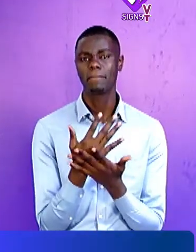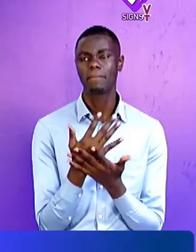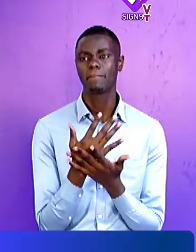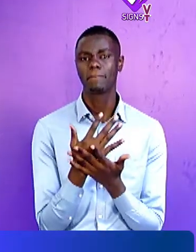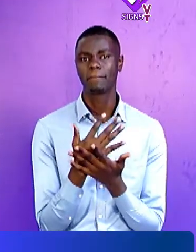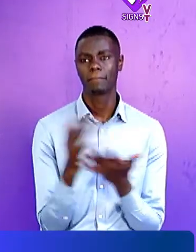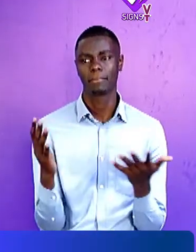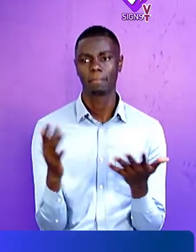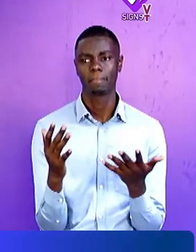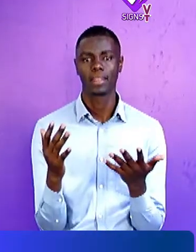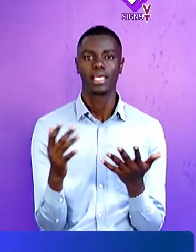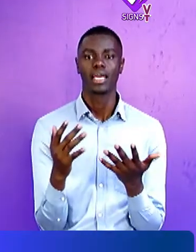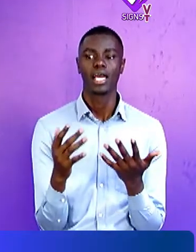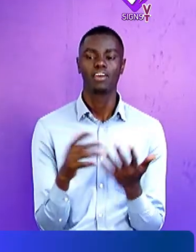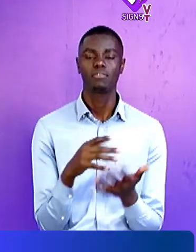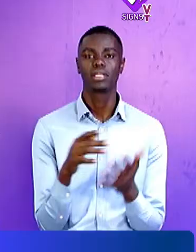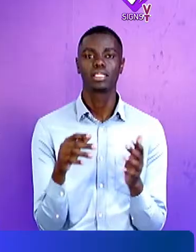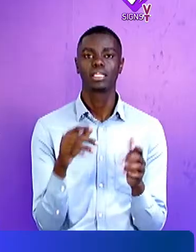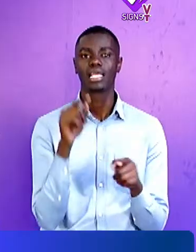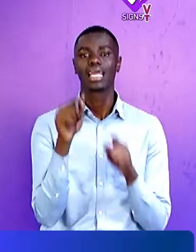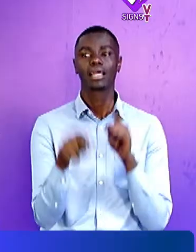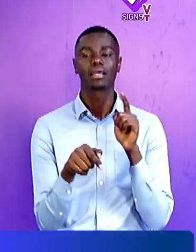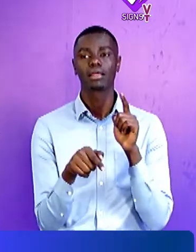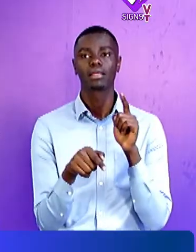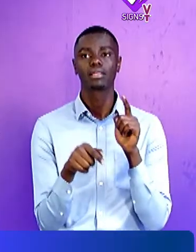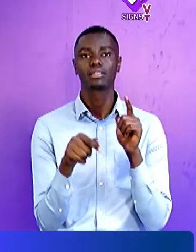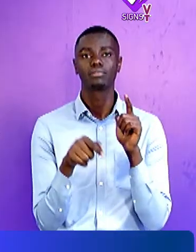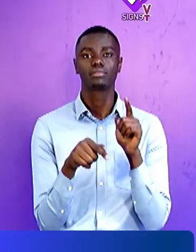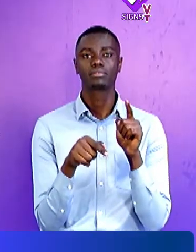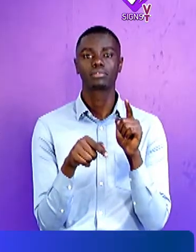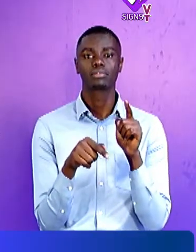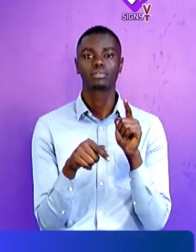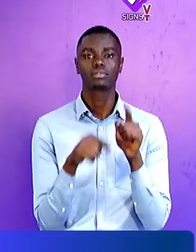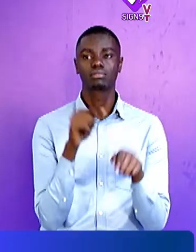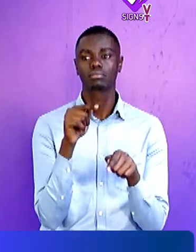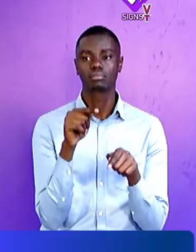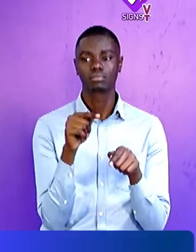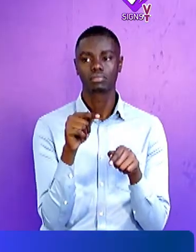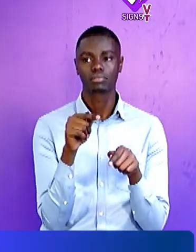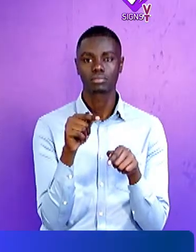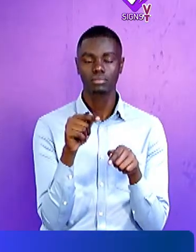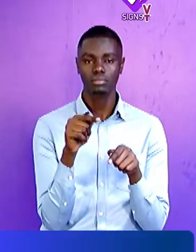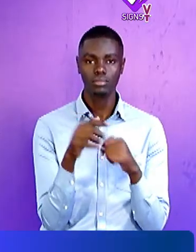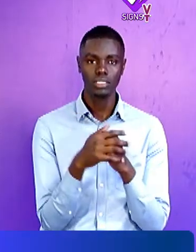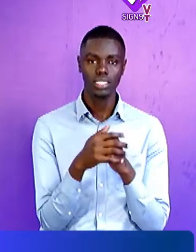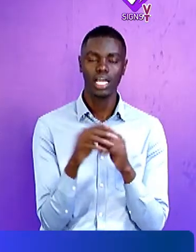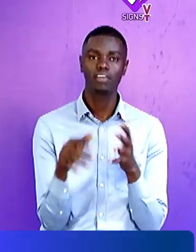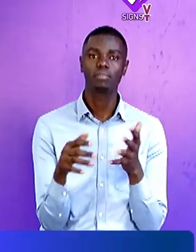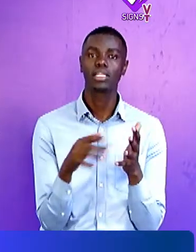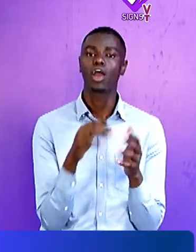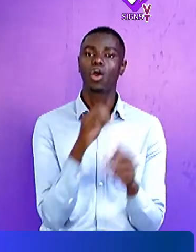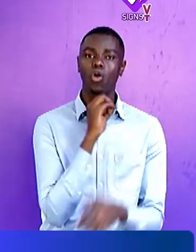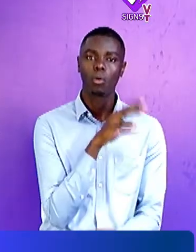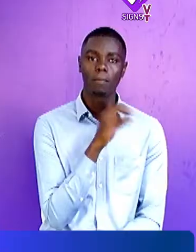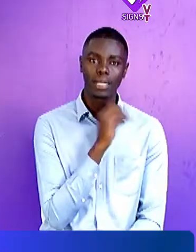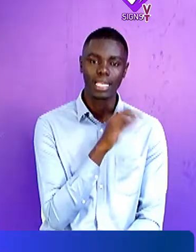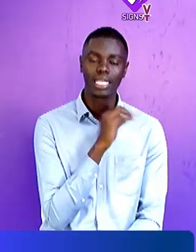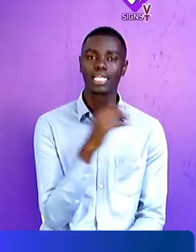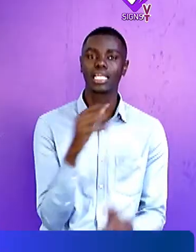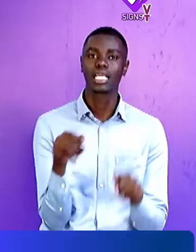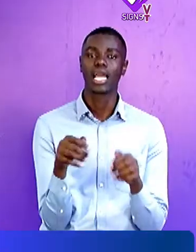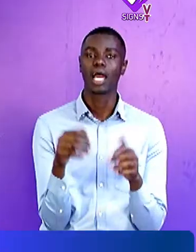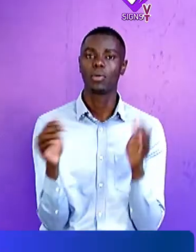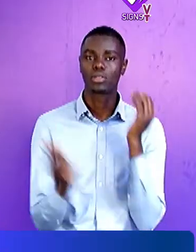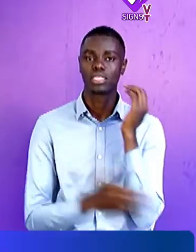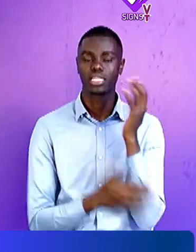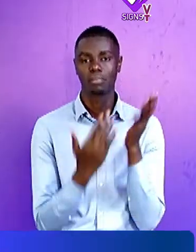been claiming about the evil things which are happening in Kenya. And he's promising to spill more And beans. so, yes, so maybe that is where patriotic is. But anyway, I